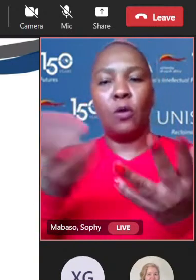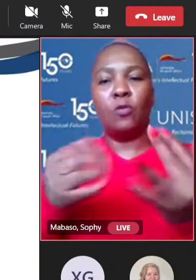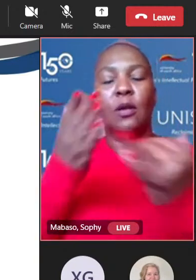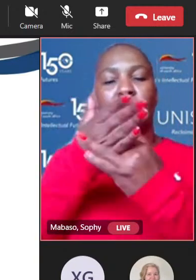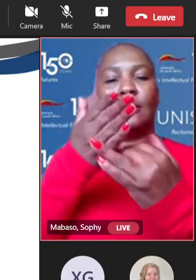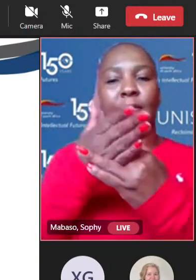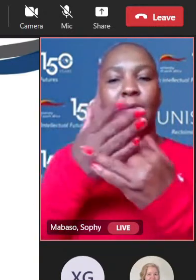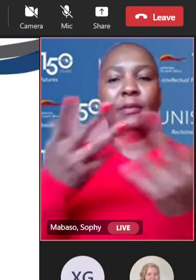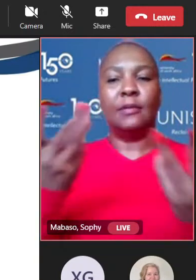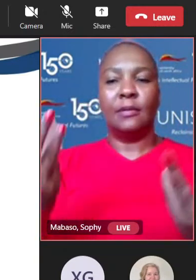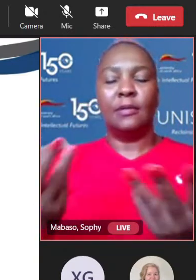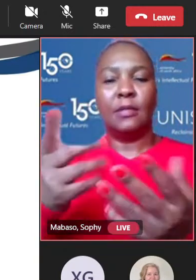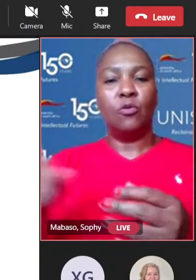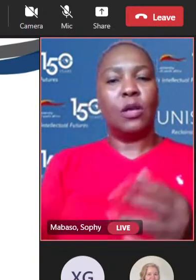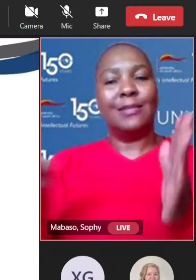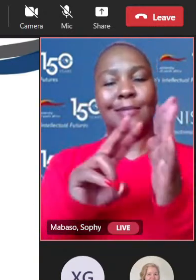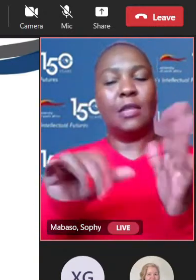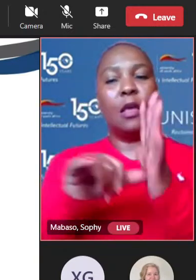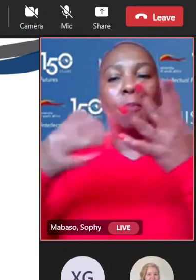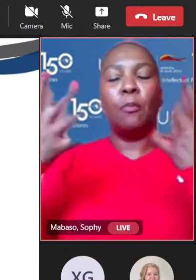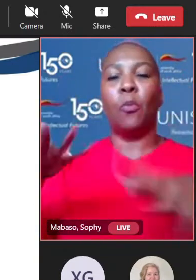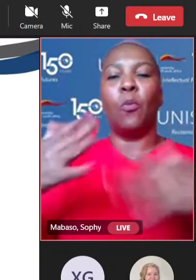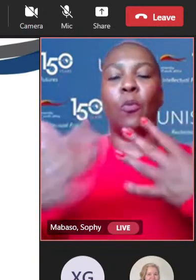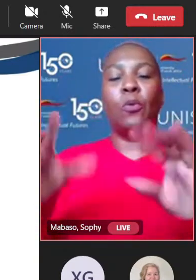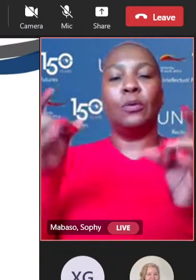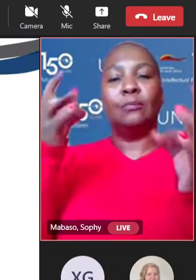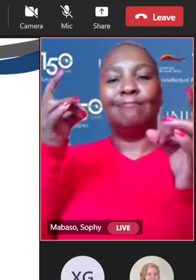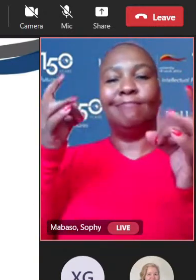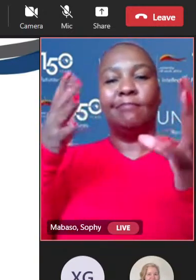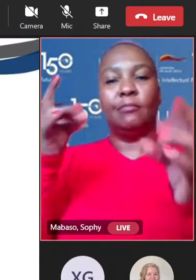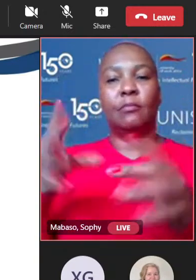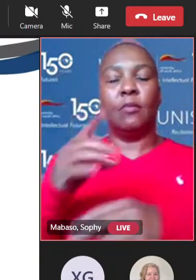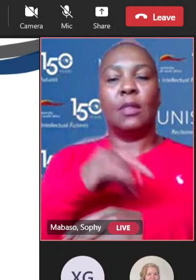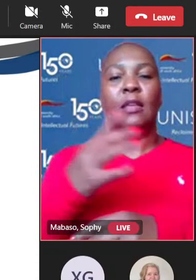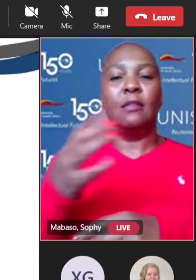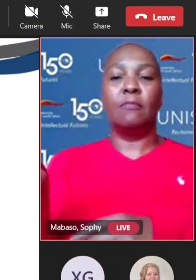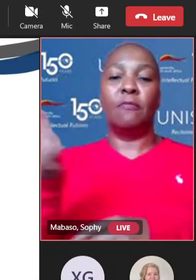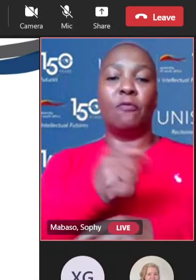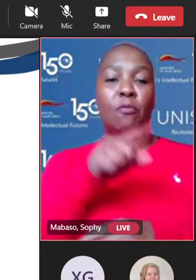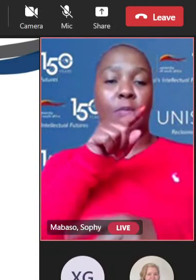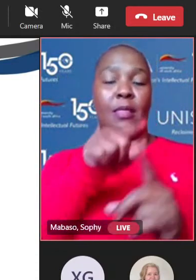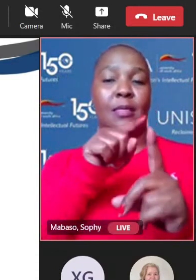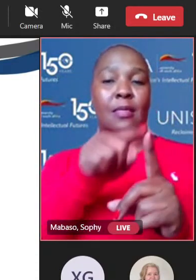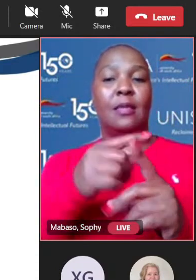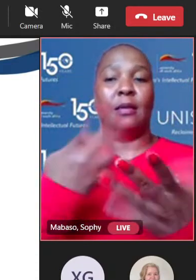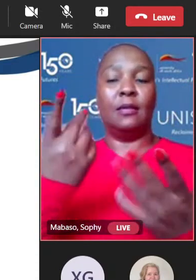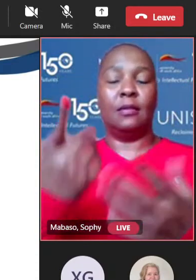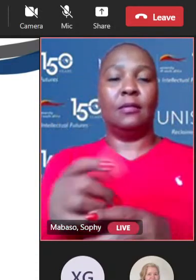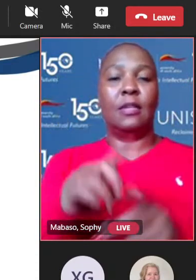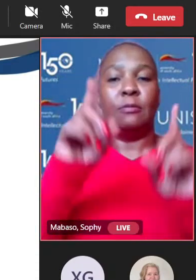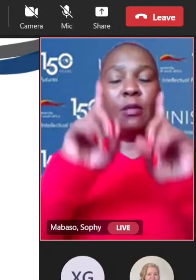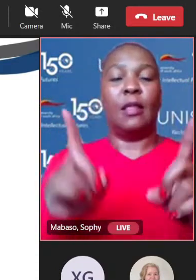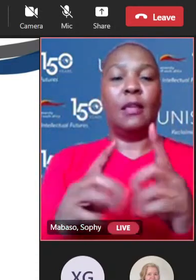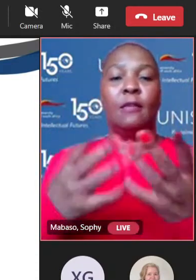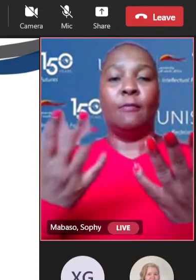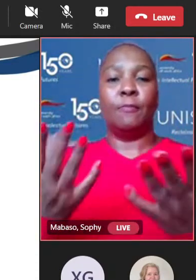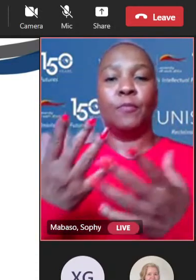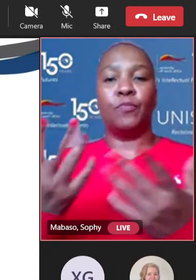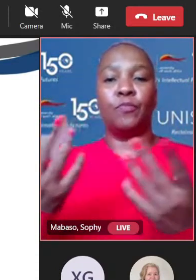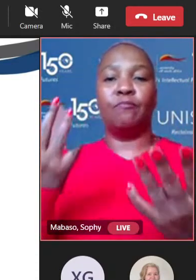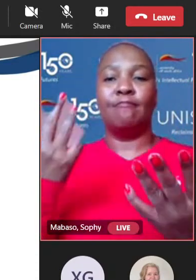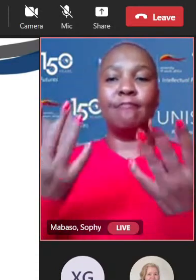And you can actually see the very important information that is also going to come from this, especially with coming to regards